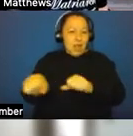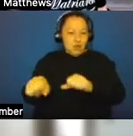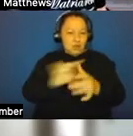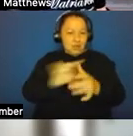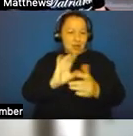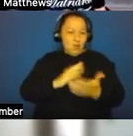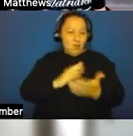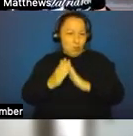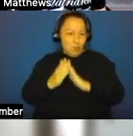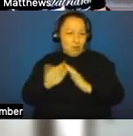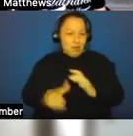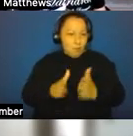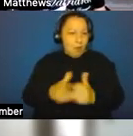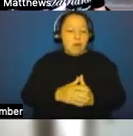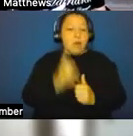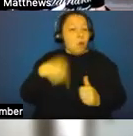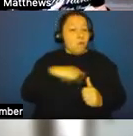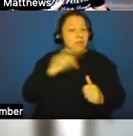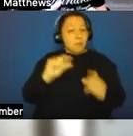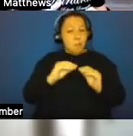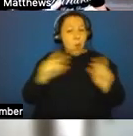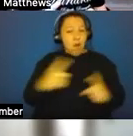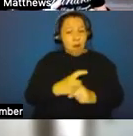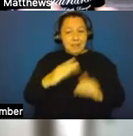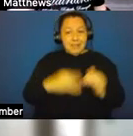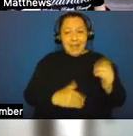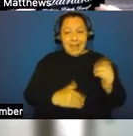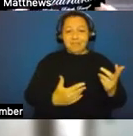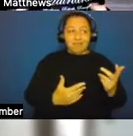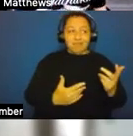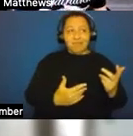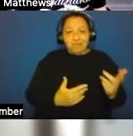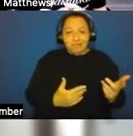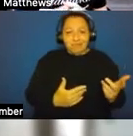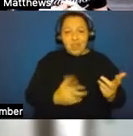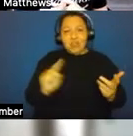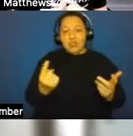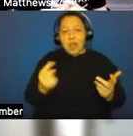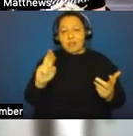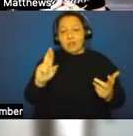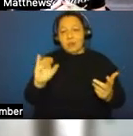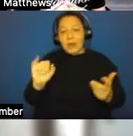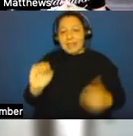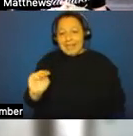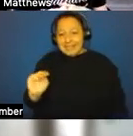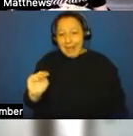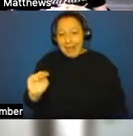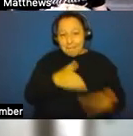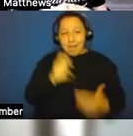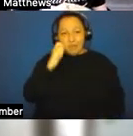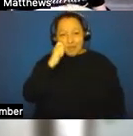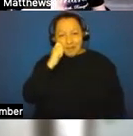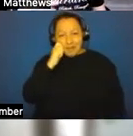us, I think it's a little more complicated than just racism, right? Because our communities have